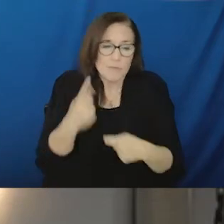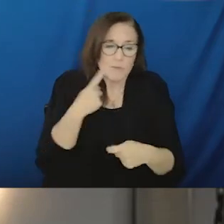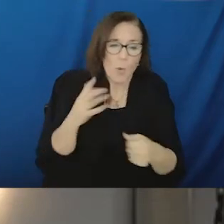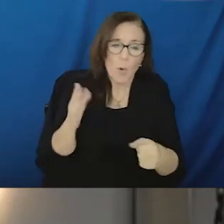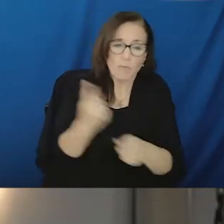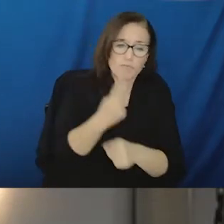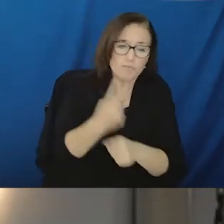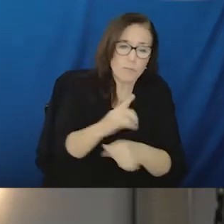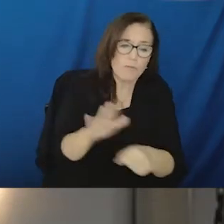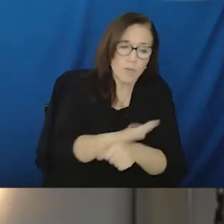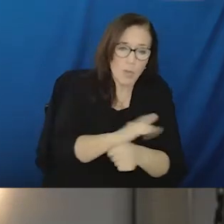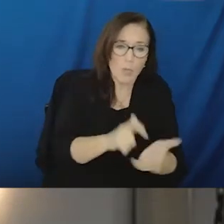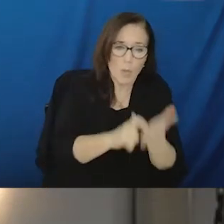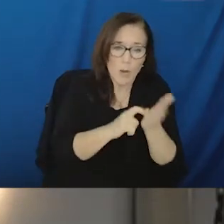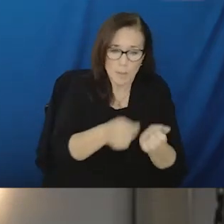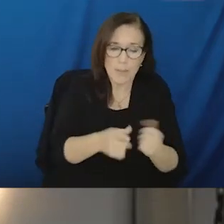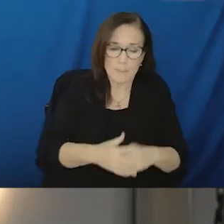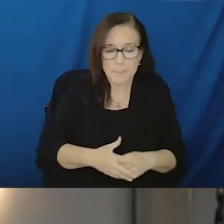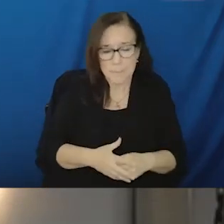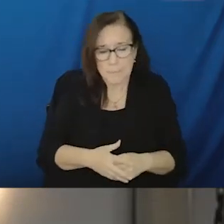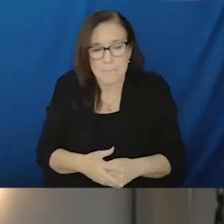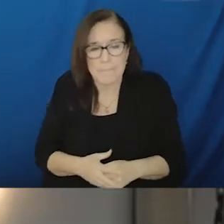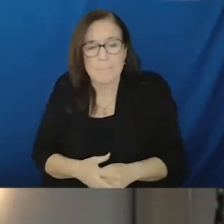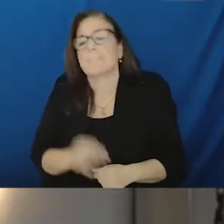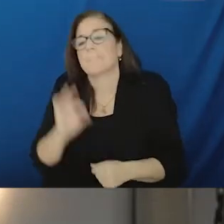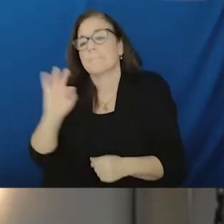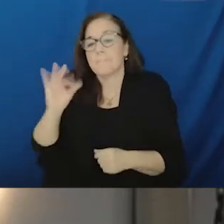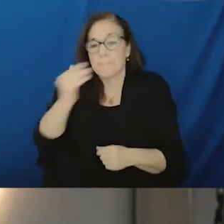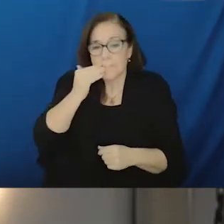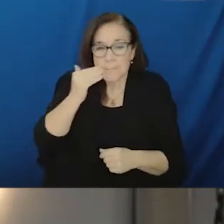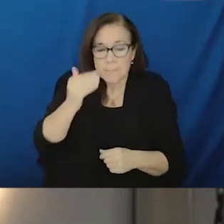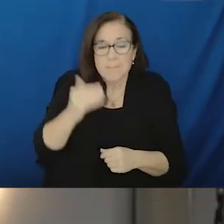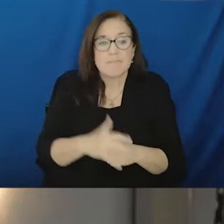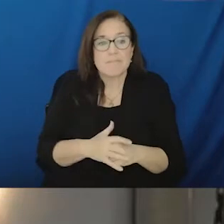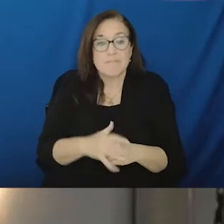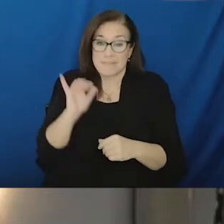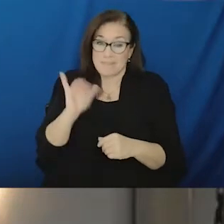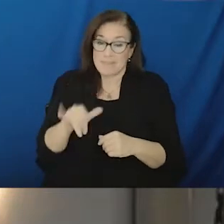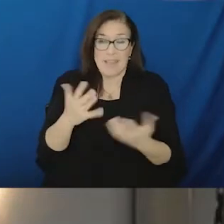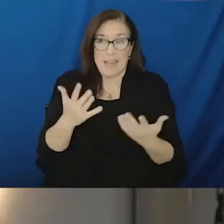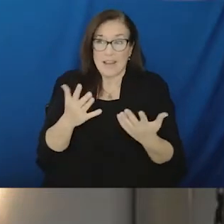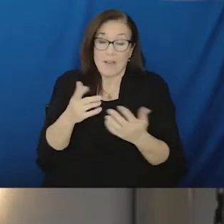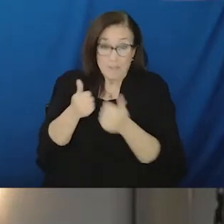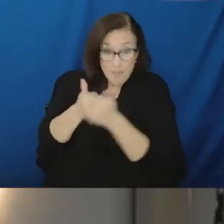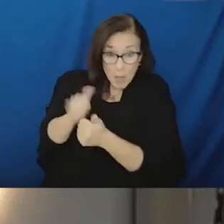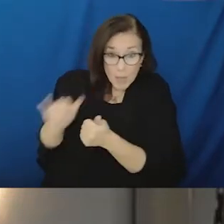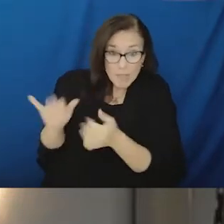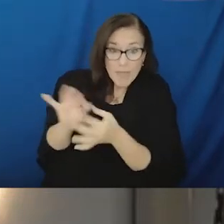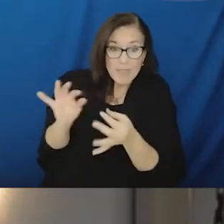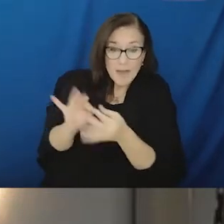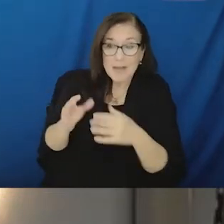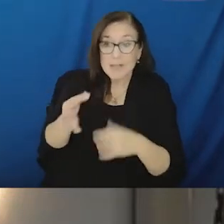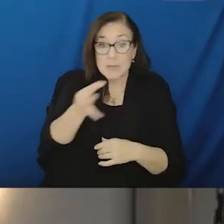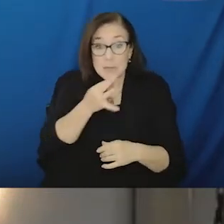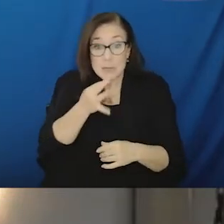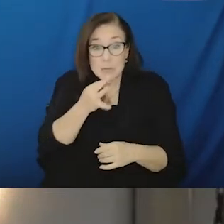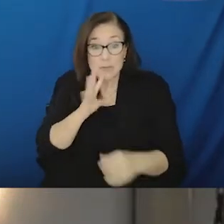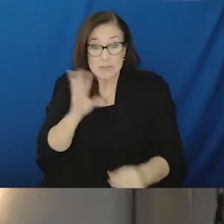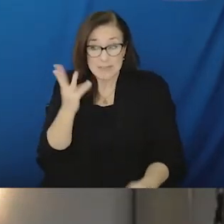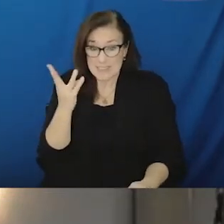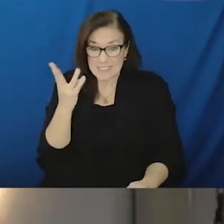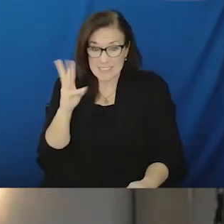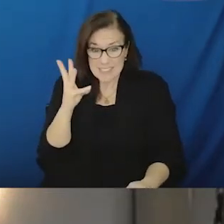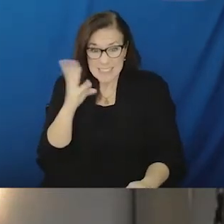Thank you. And kind of along the lines with that, and it's wonderful to even think this way, but soon 16-year-olds, 16